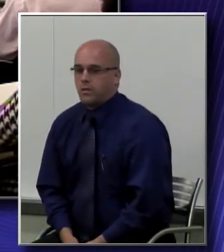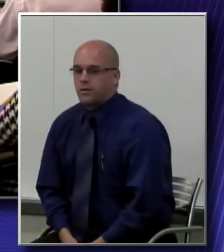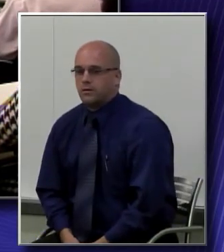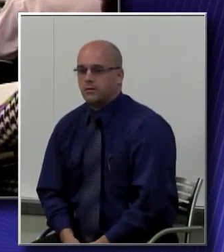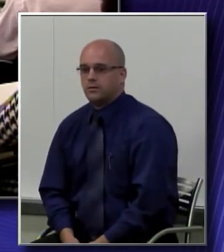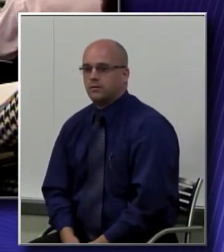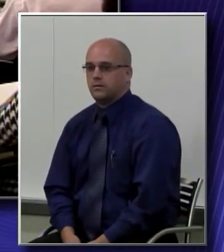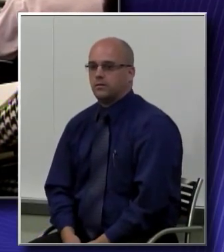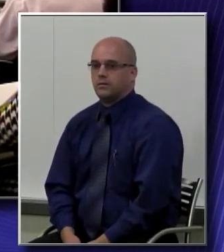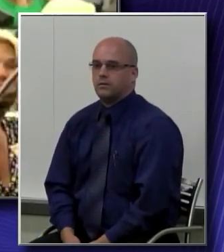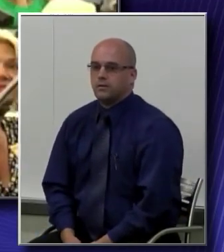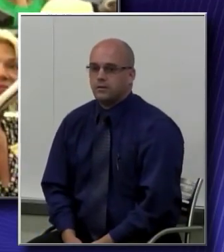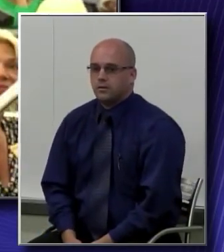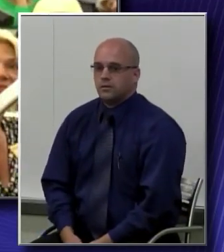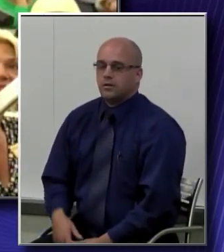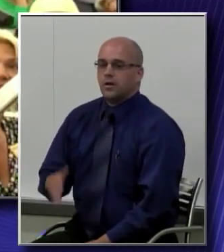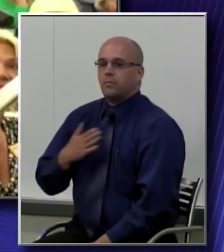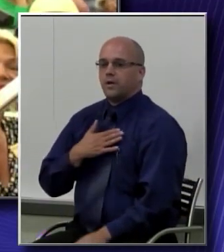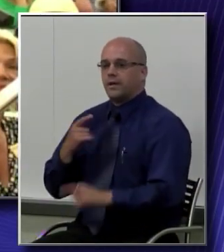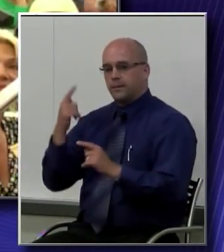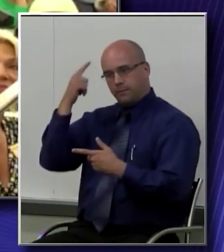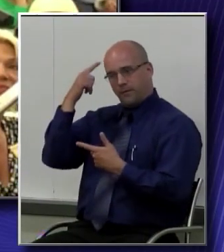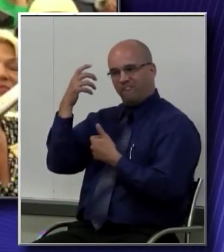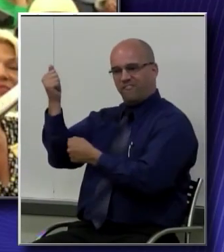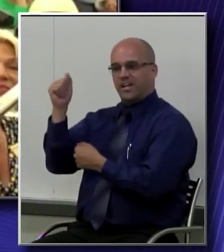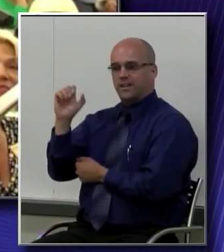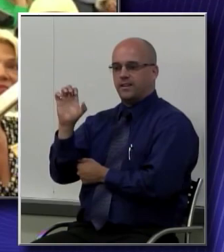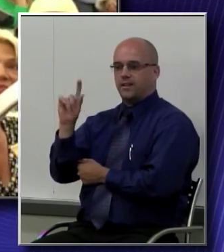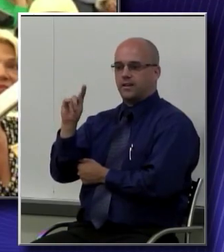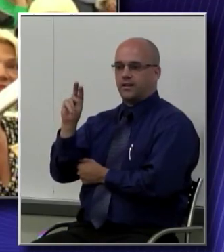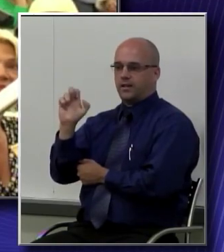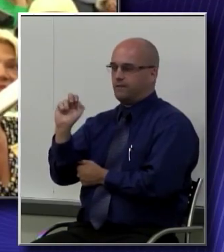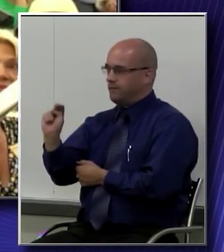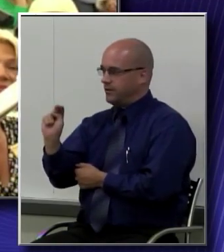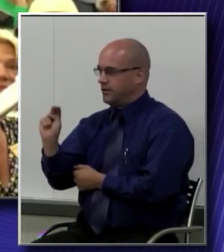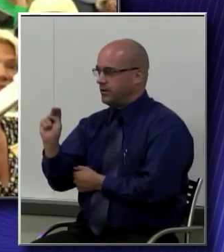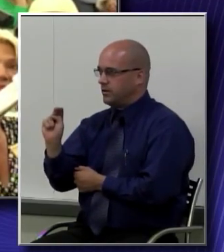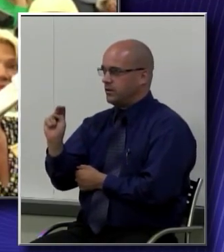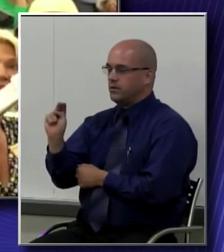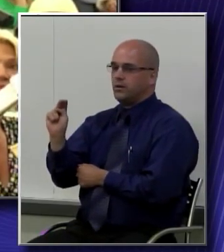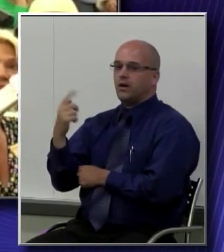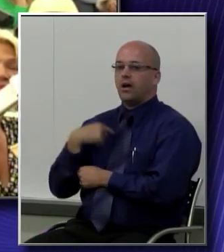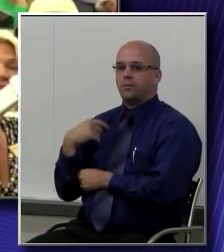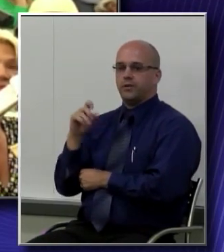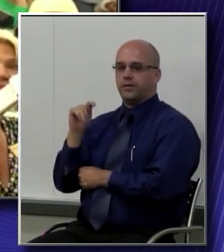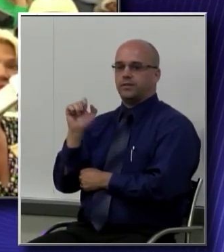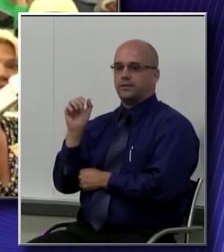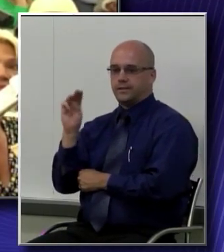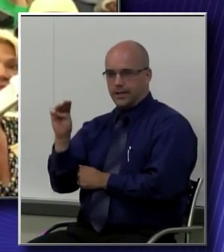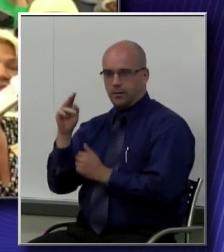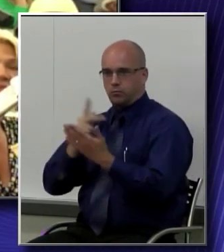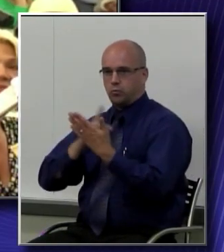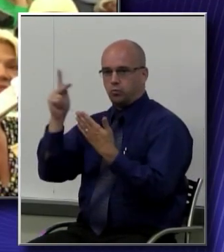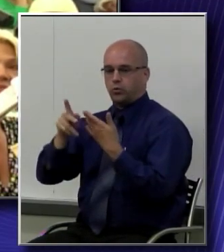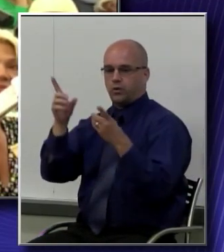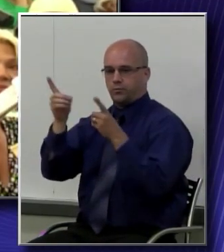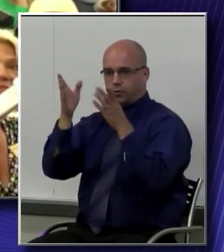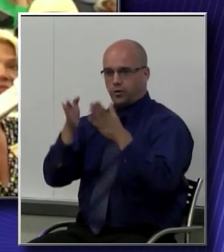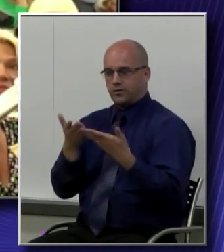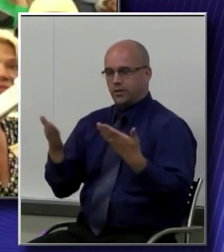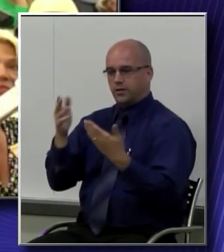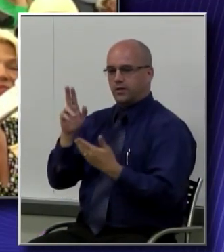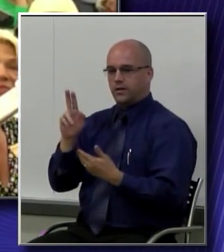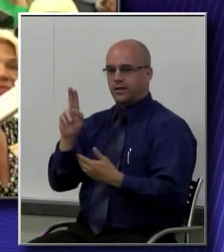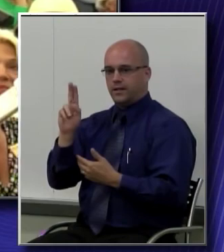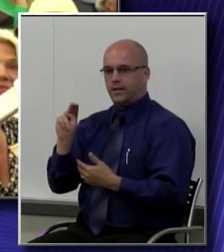Hi, I'm Faye Calhoun. I am the STEM program director here at NCCU.